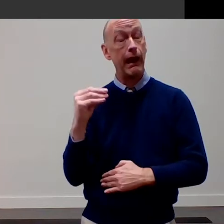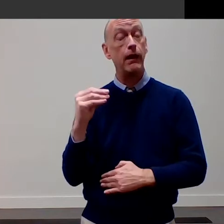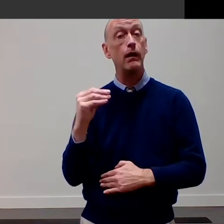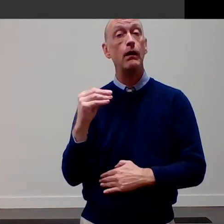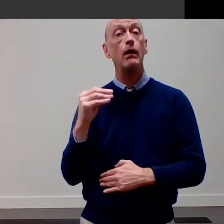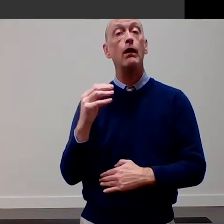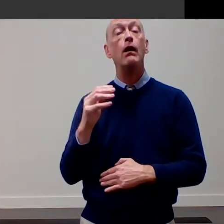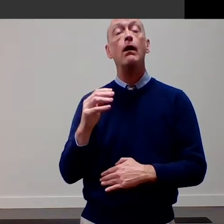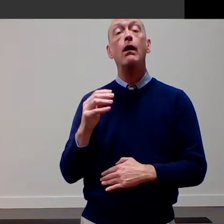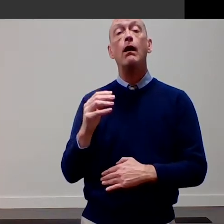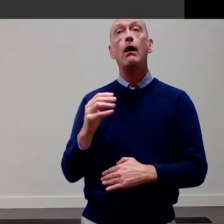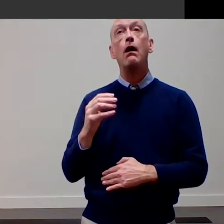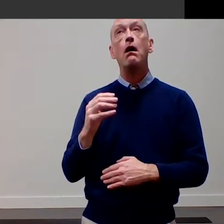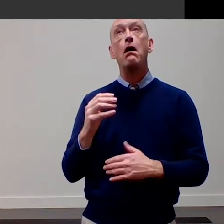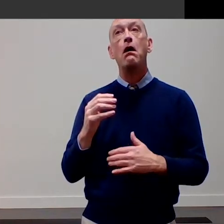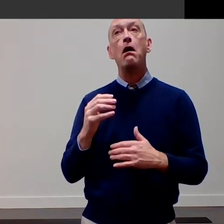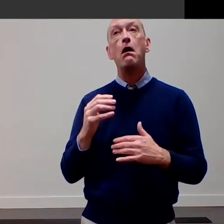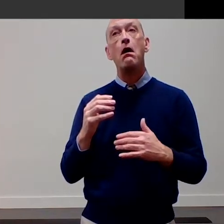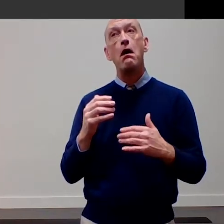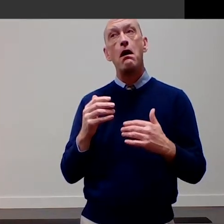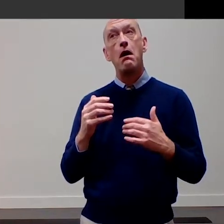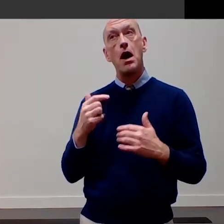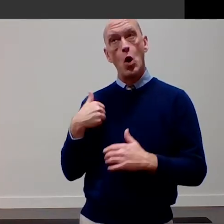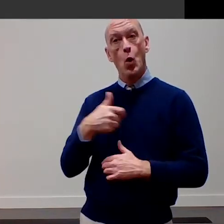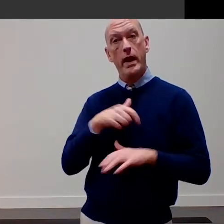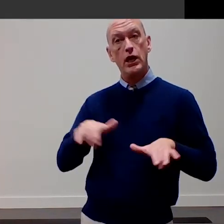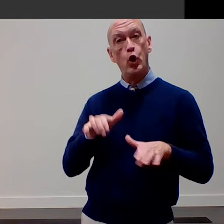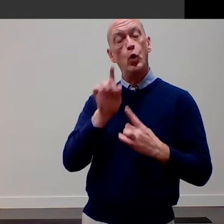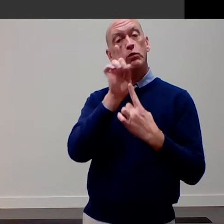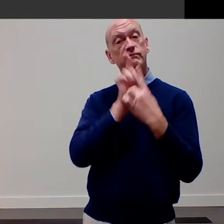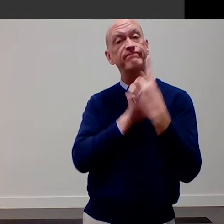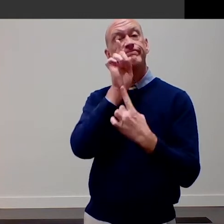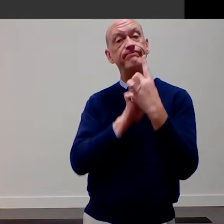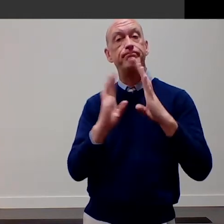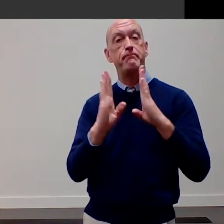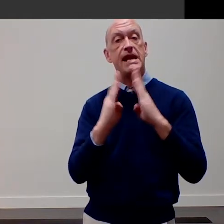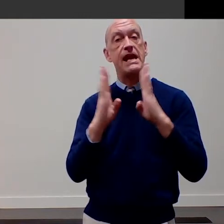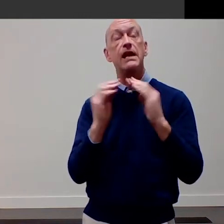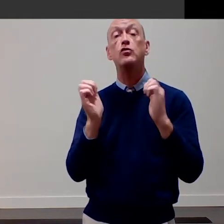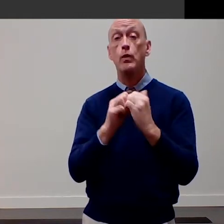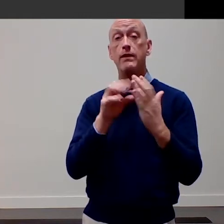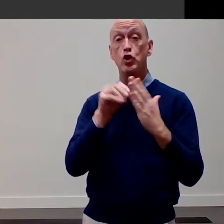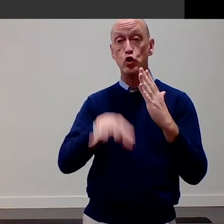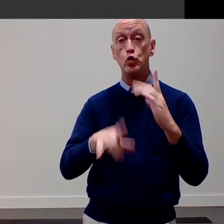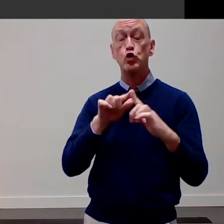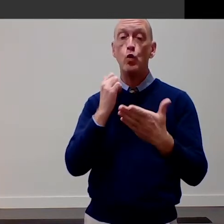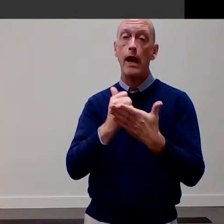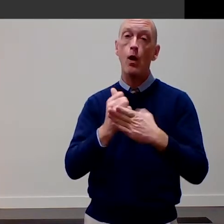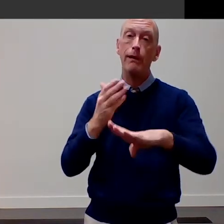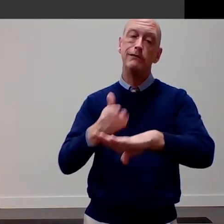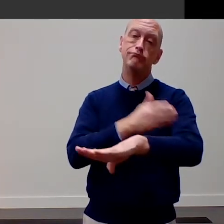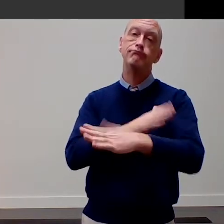having us to do face-to-face meetings with the students to help improve